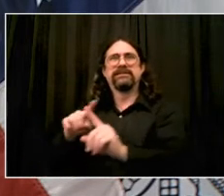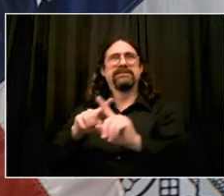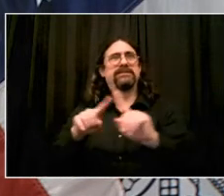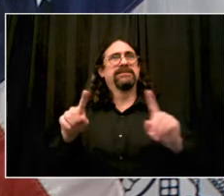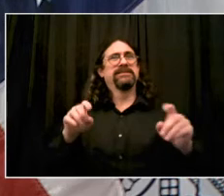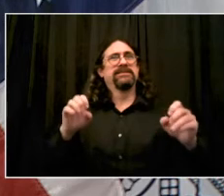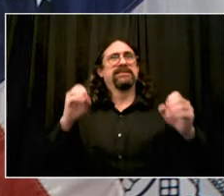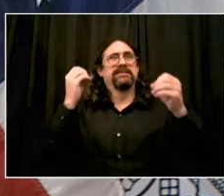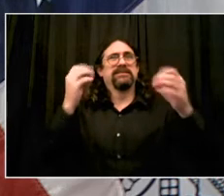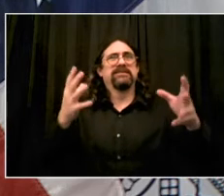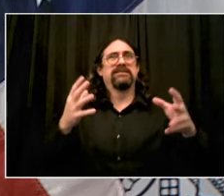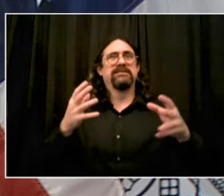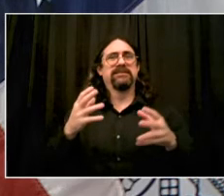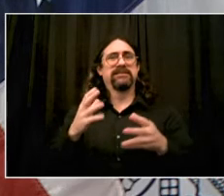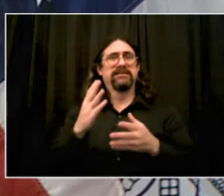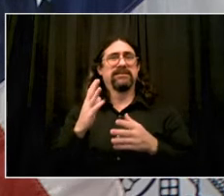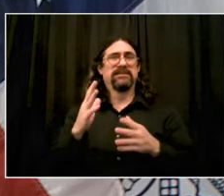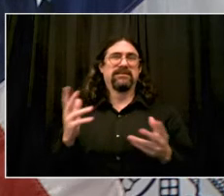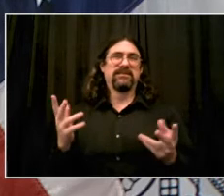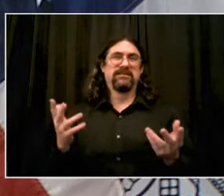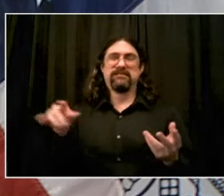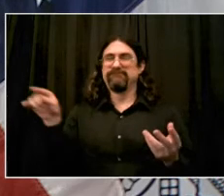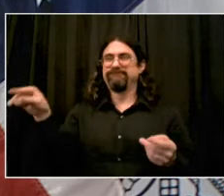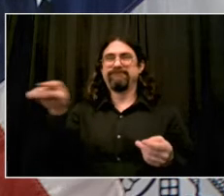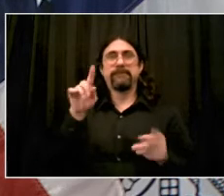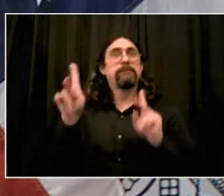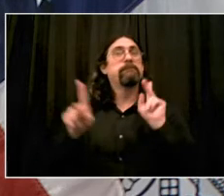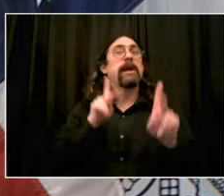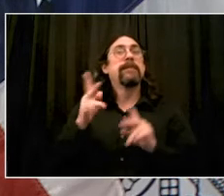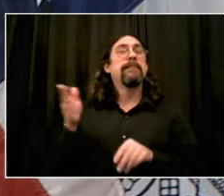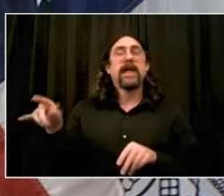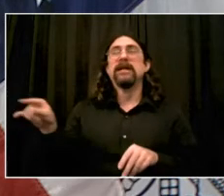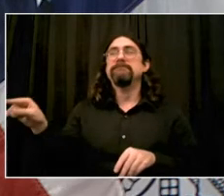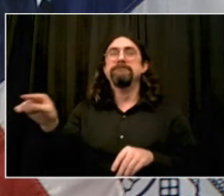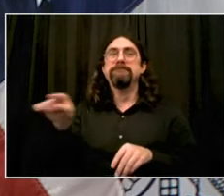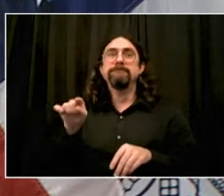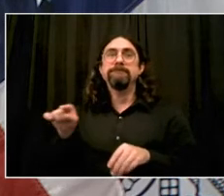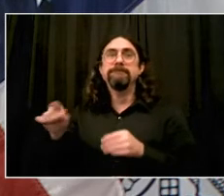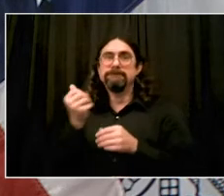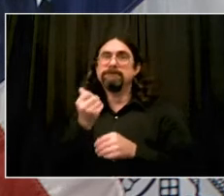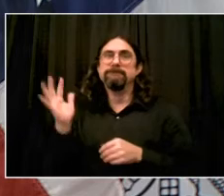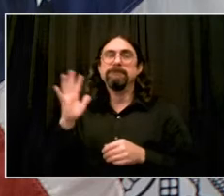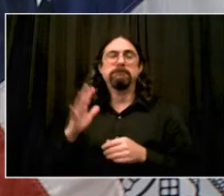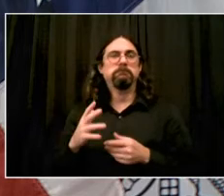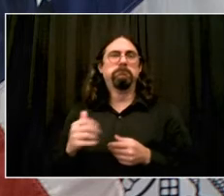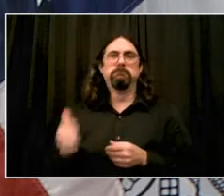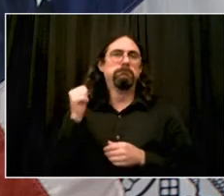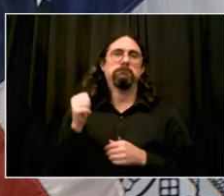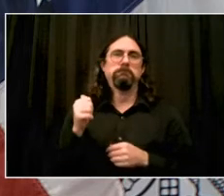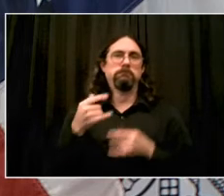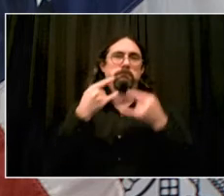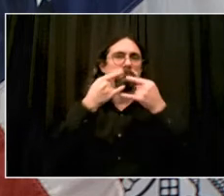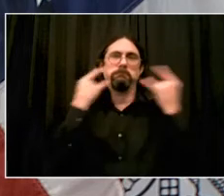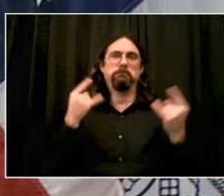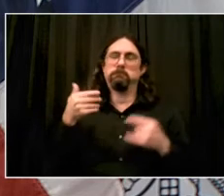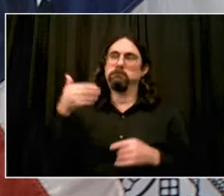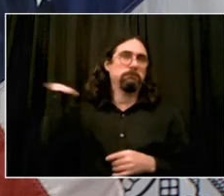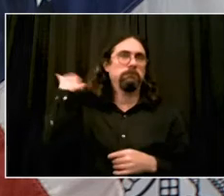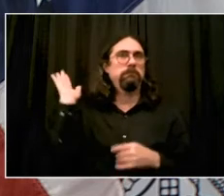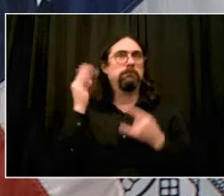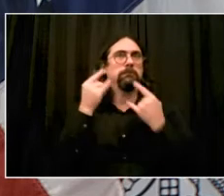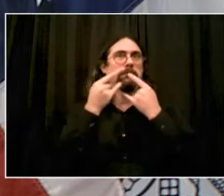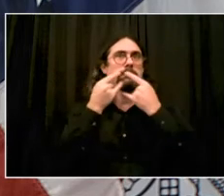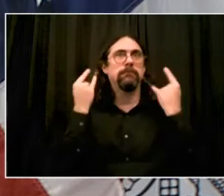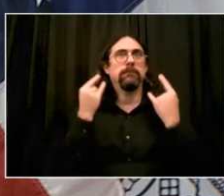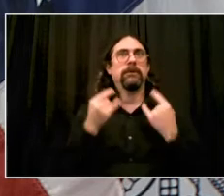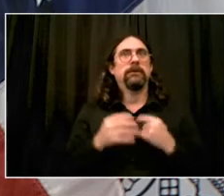warning sign to everyone that we really have to be careful about social distancing, about wearing masks, about protecting our elders,